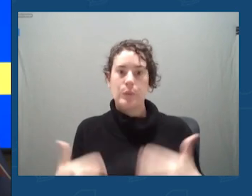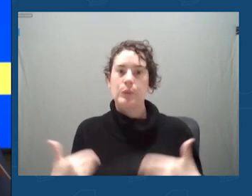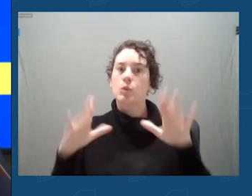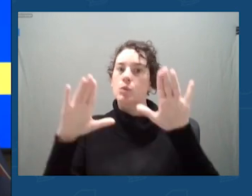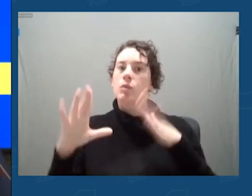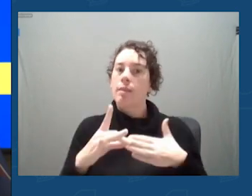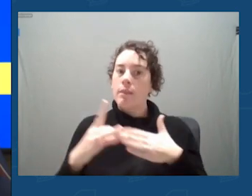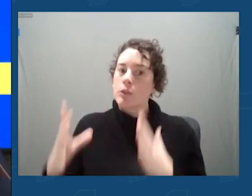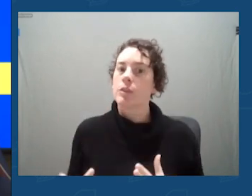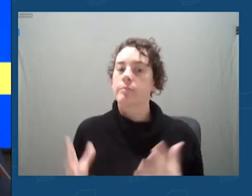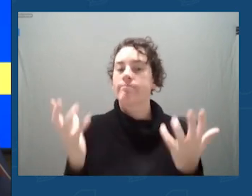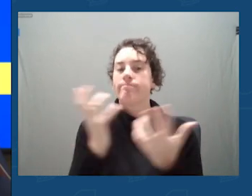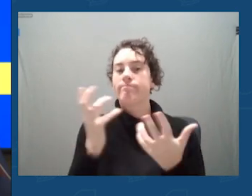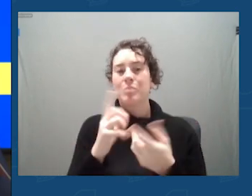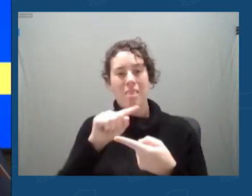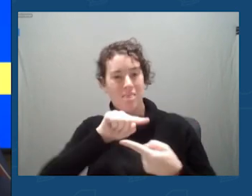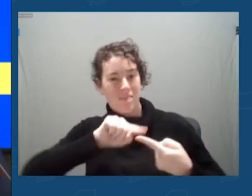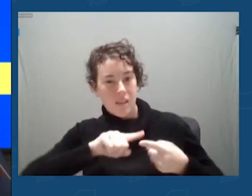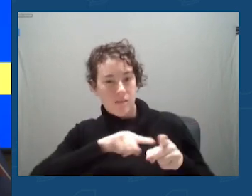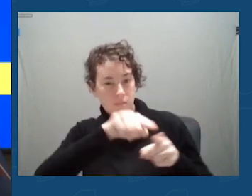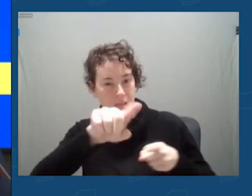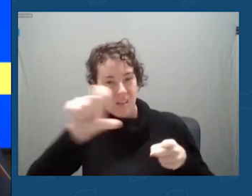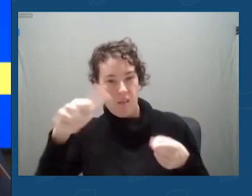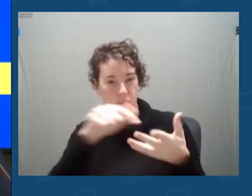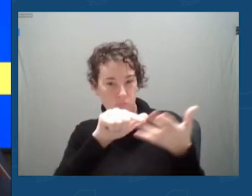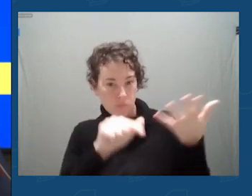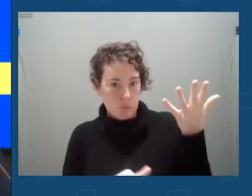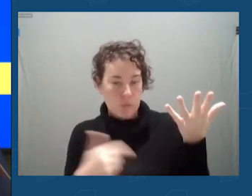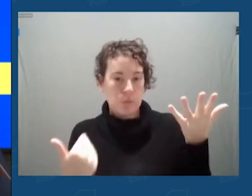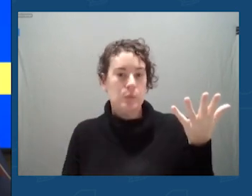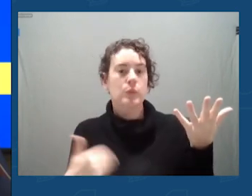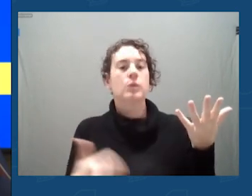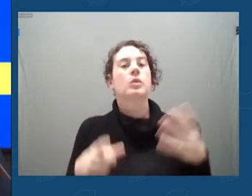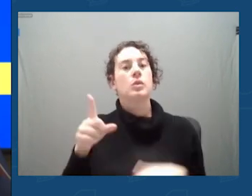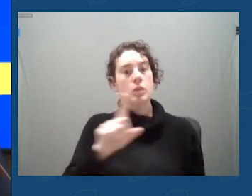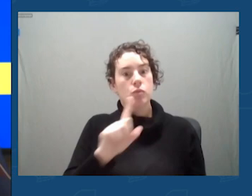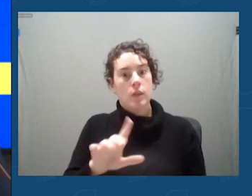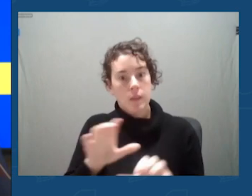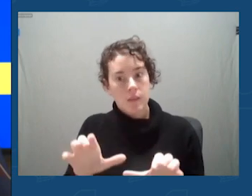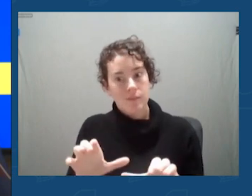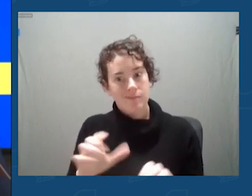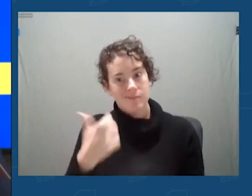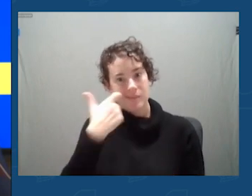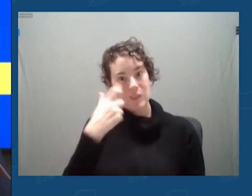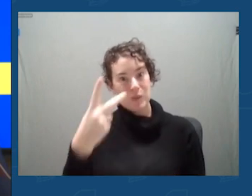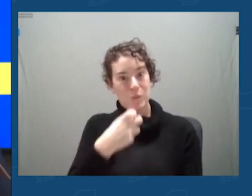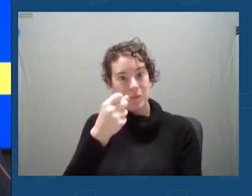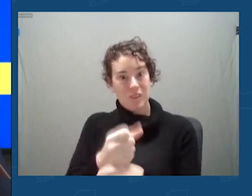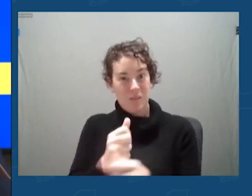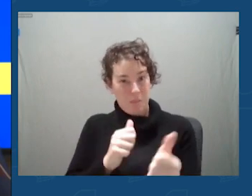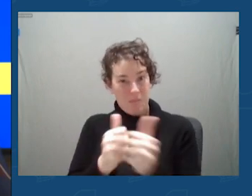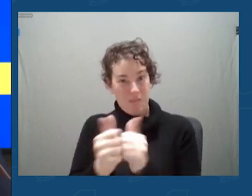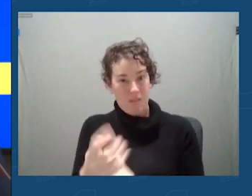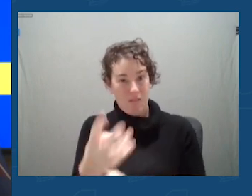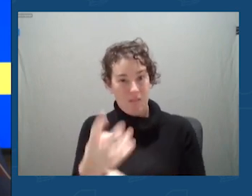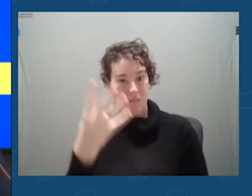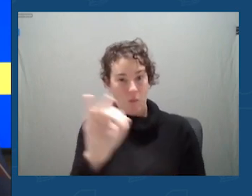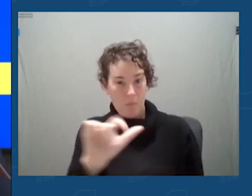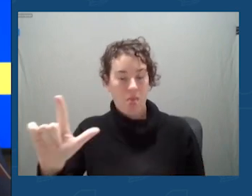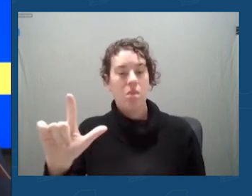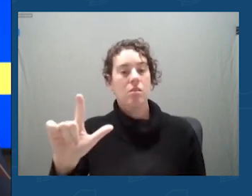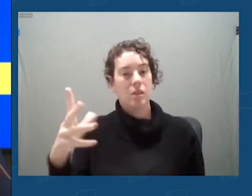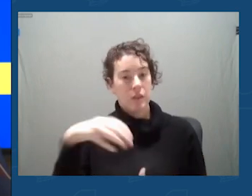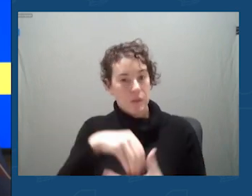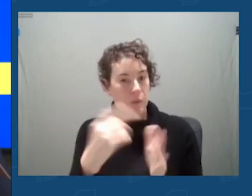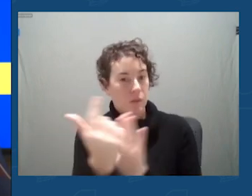this and other issues of importance, having enacted 4 bills in the past 2 years, including legislation